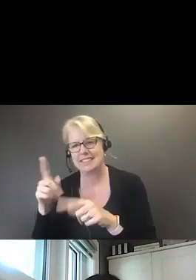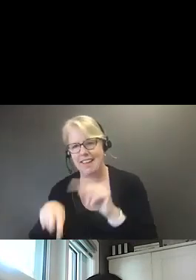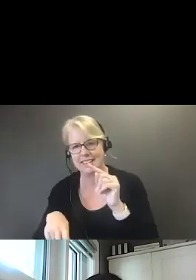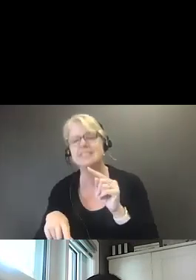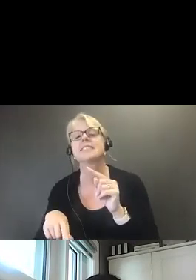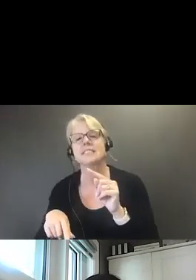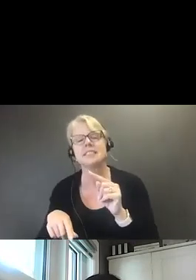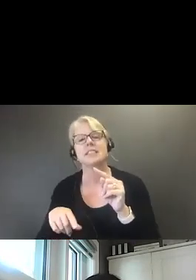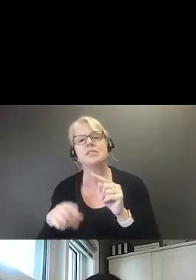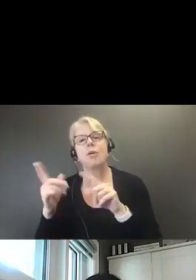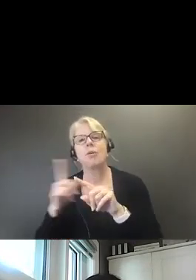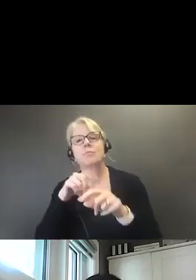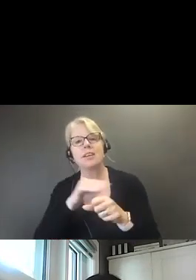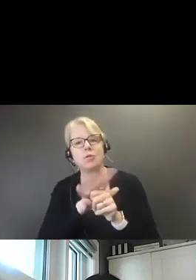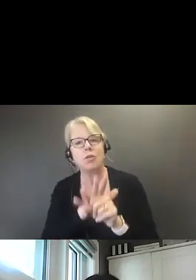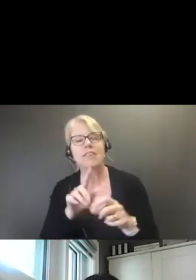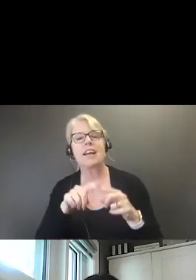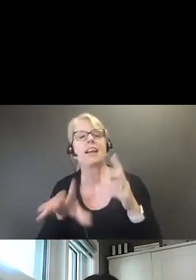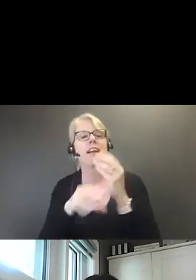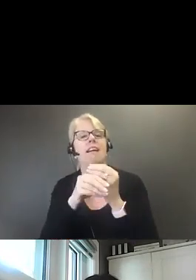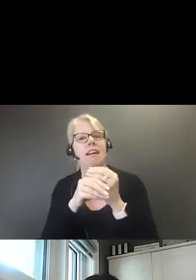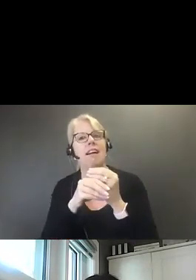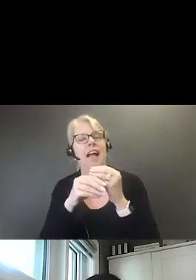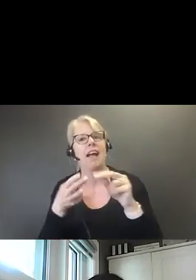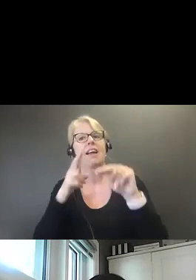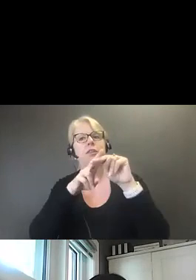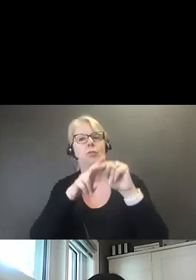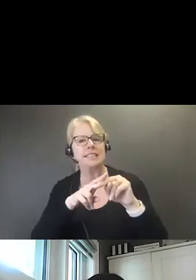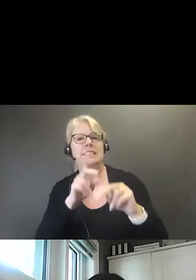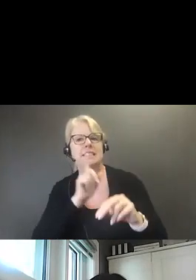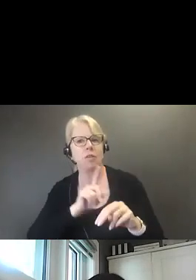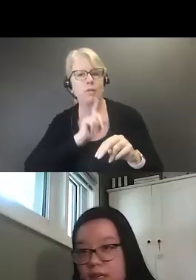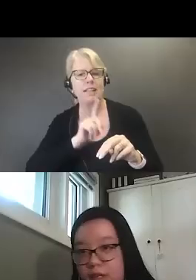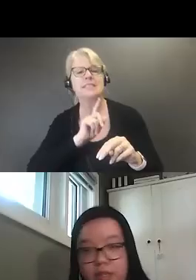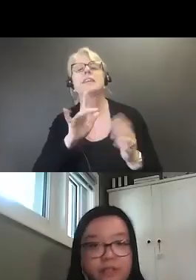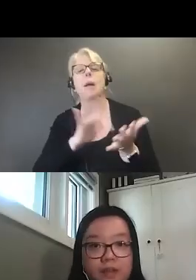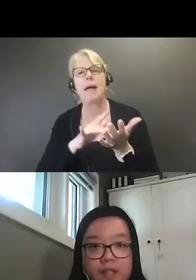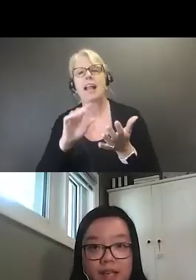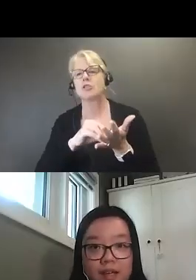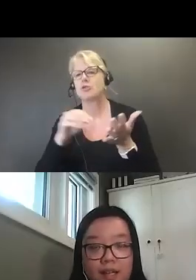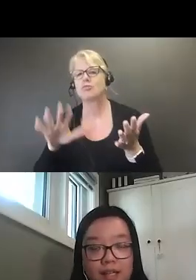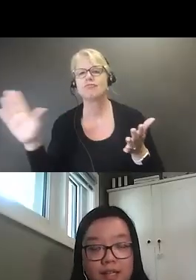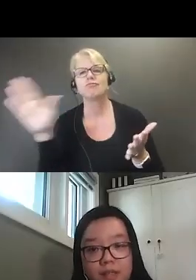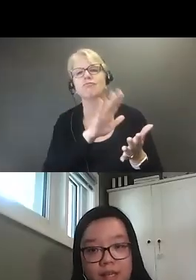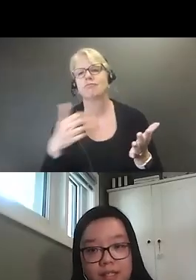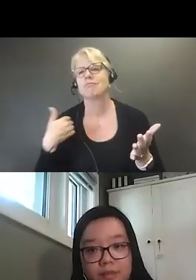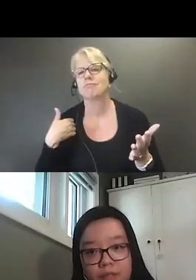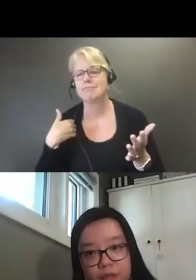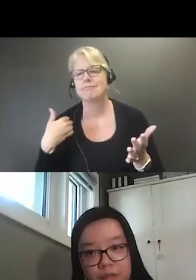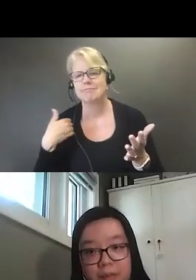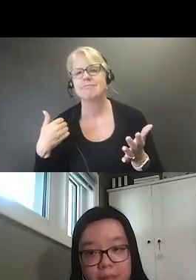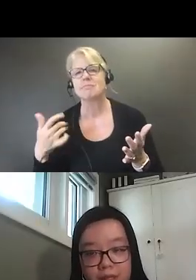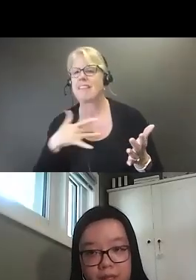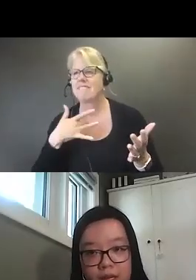in response to COVID and also the increasing risk of loneliness, I think medical students across the country felt a collective